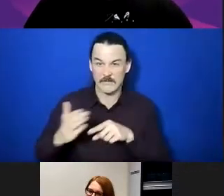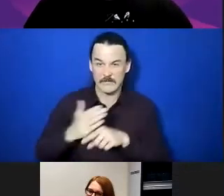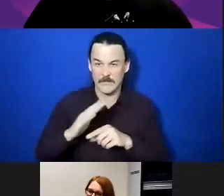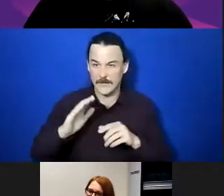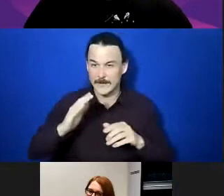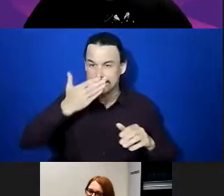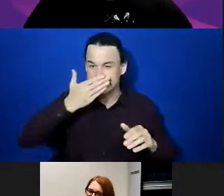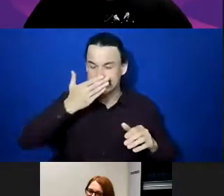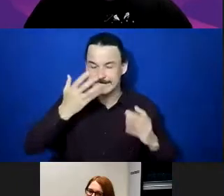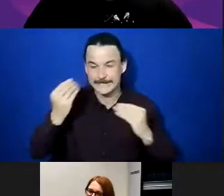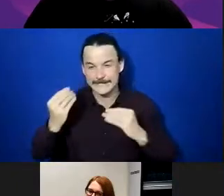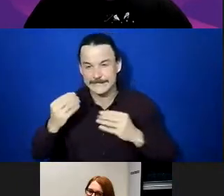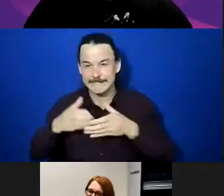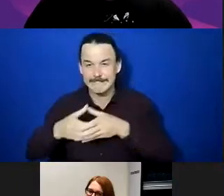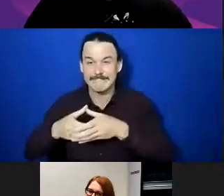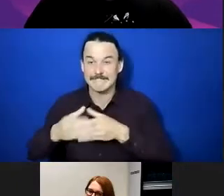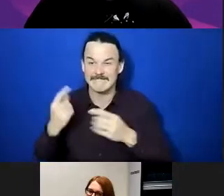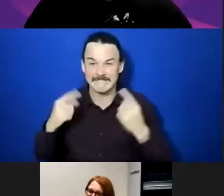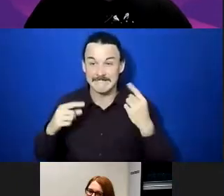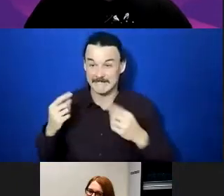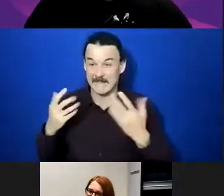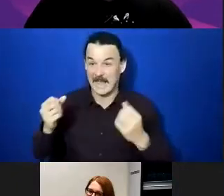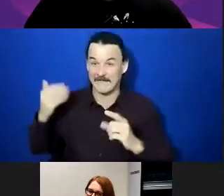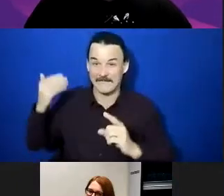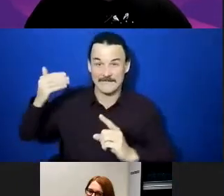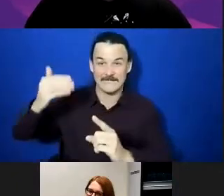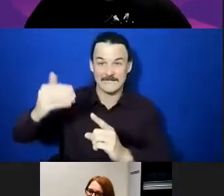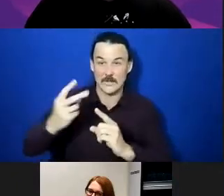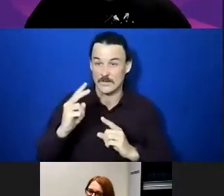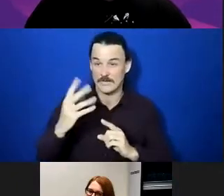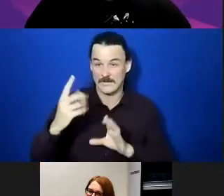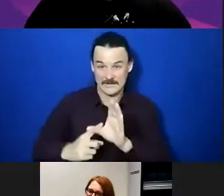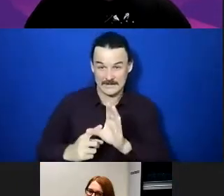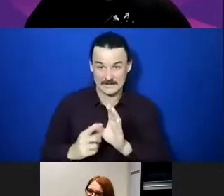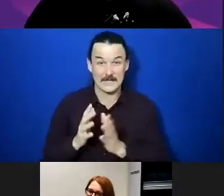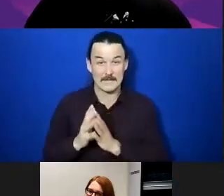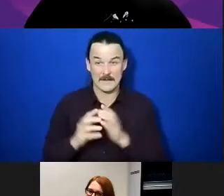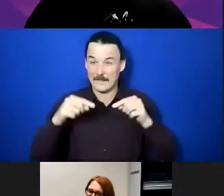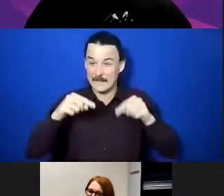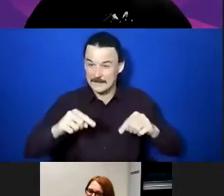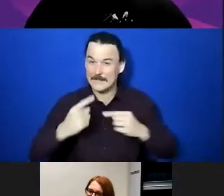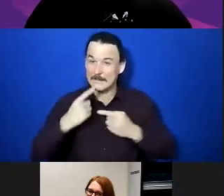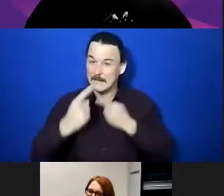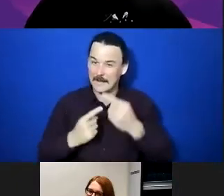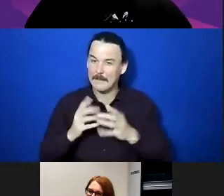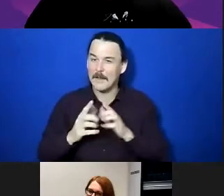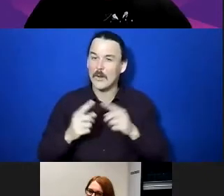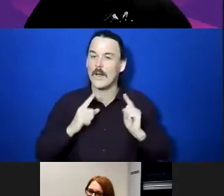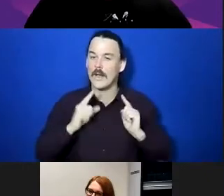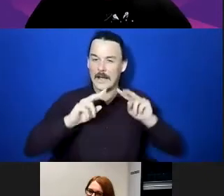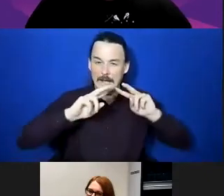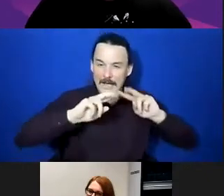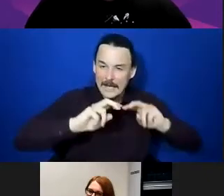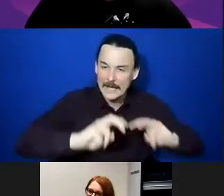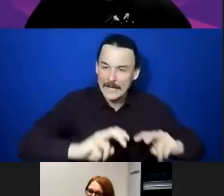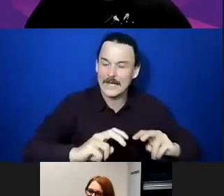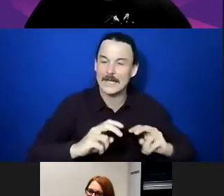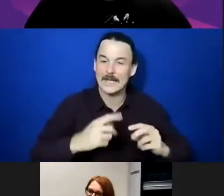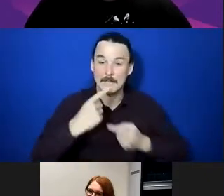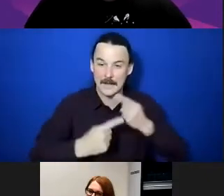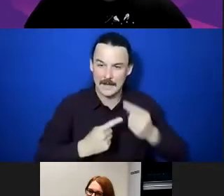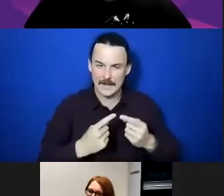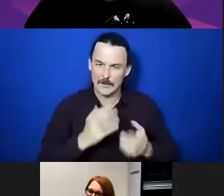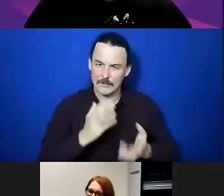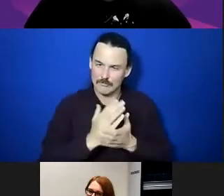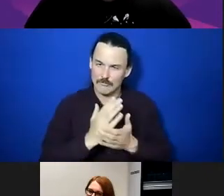and disseminate information that both informs and intrigues. For example, it is becoming